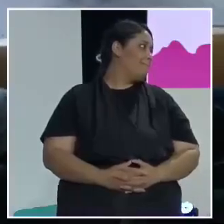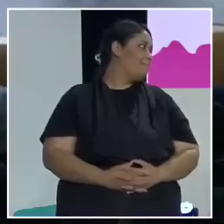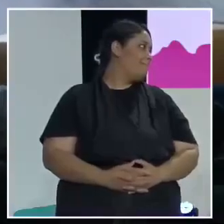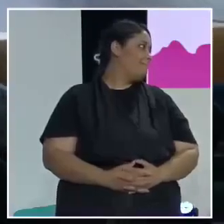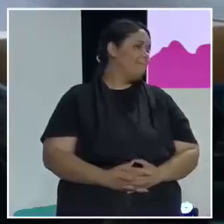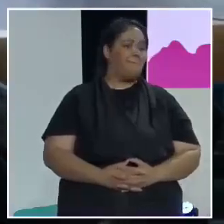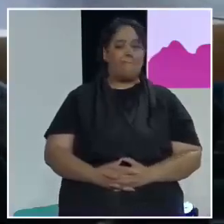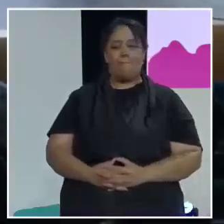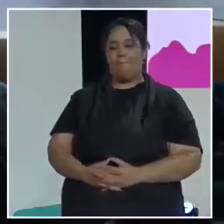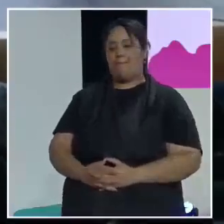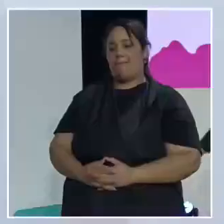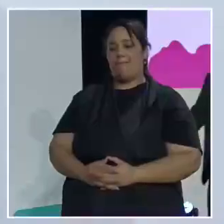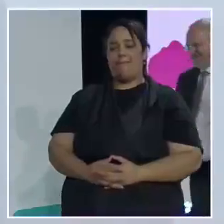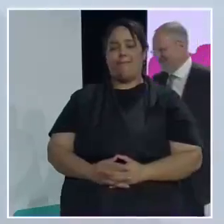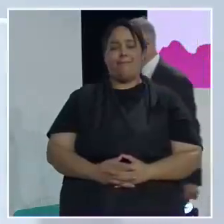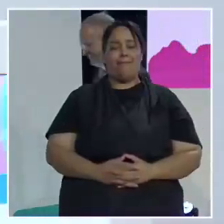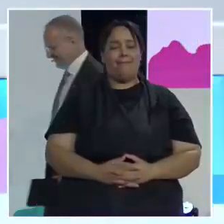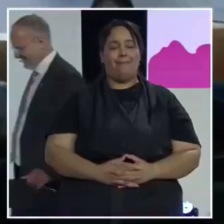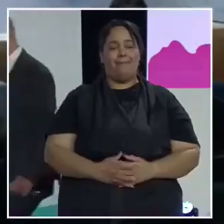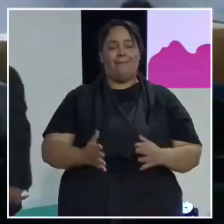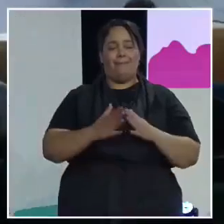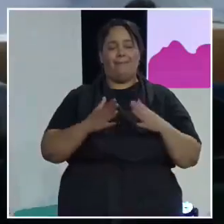It's a big book. Thank you.